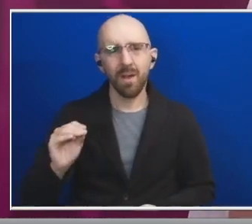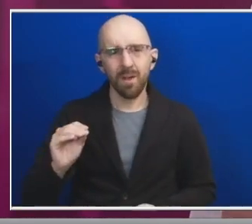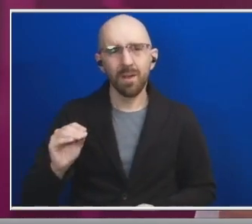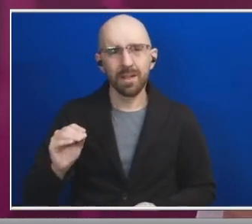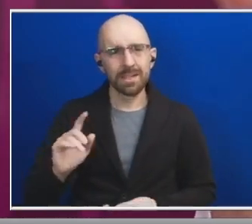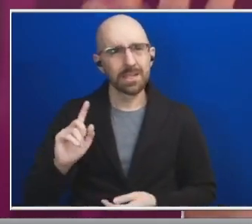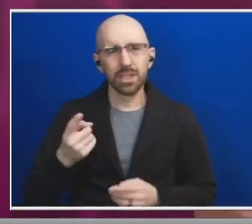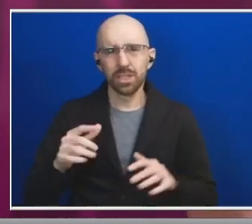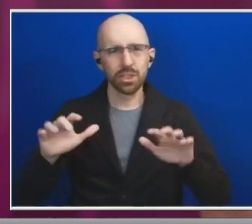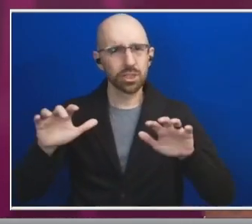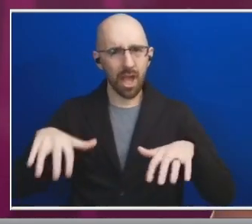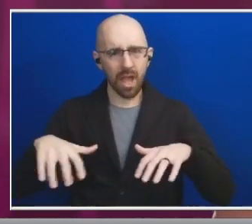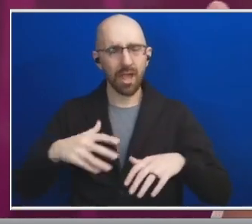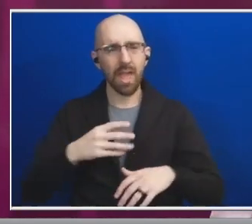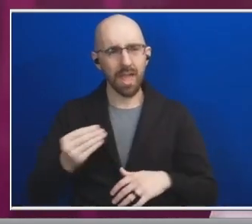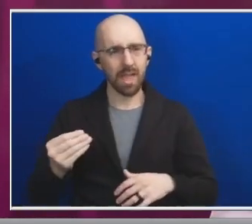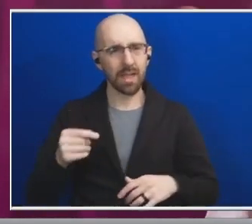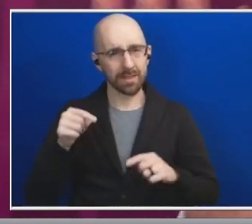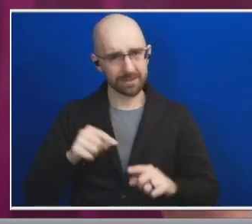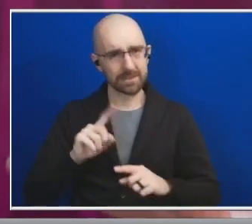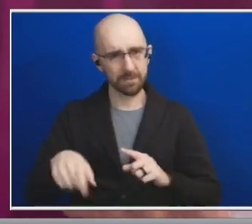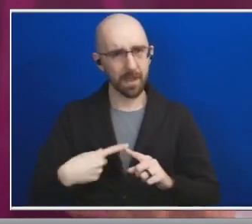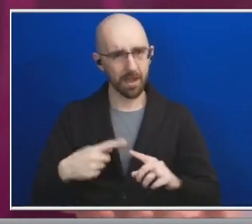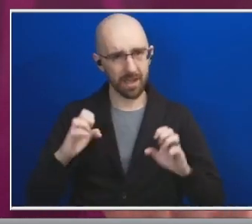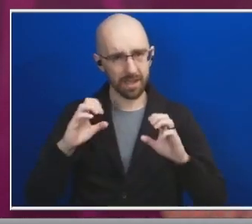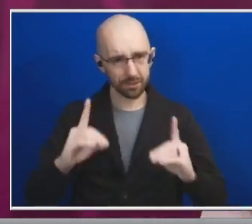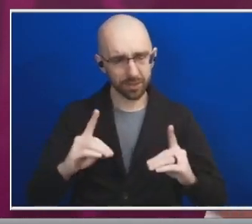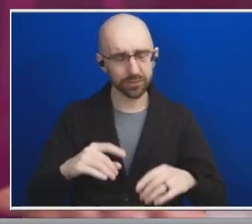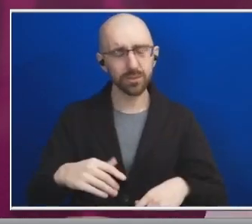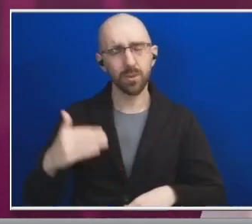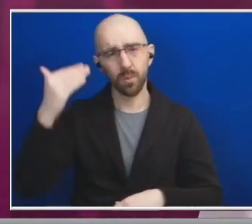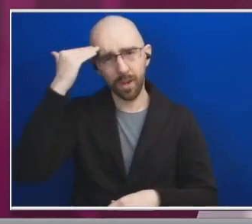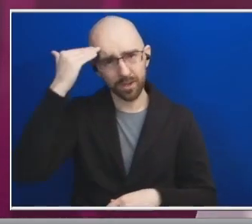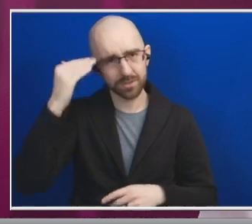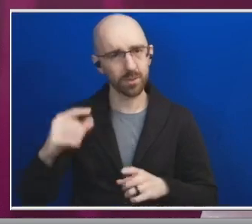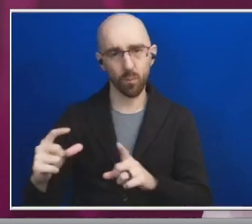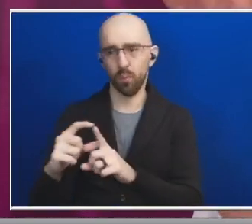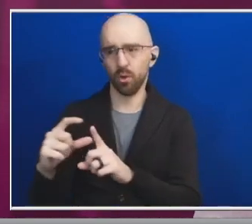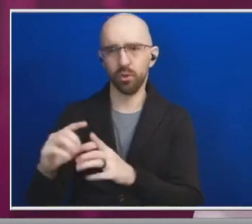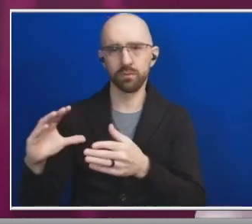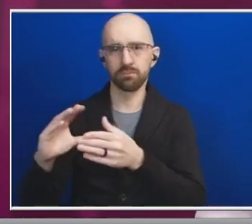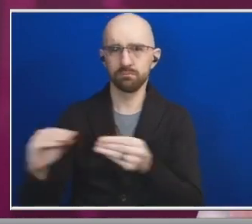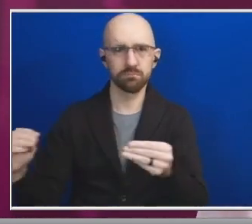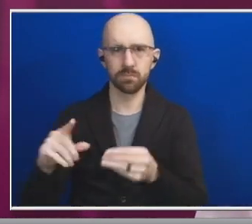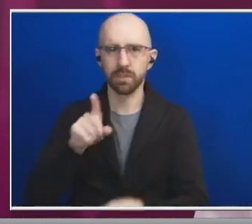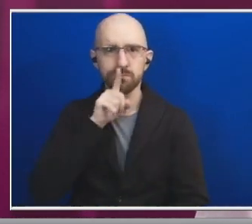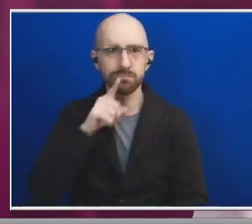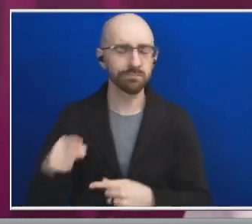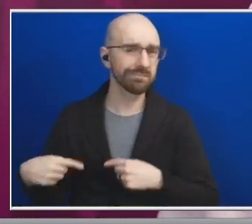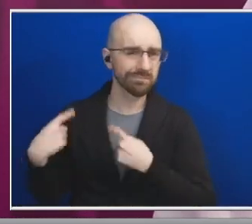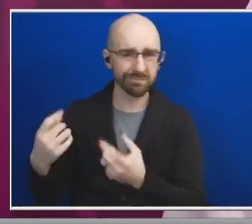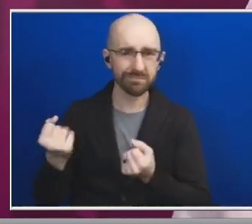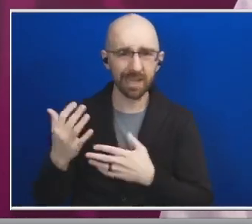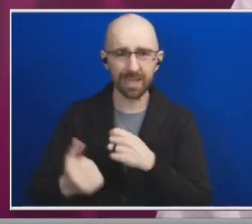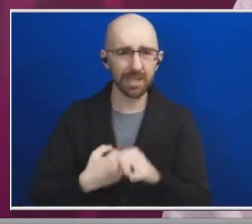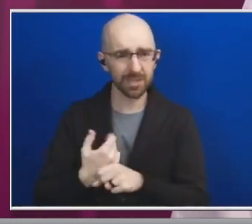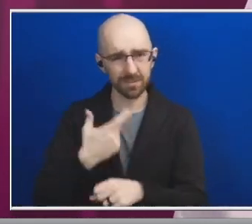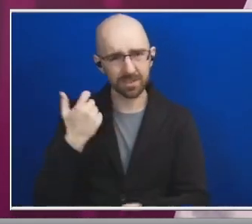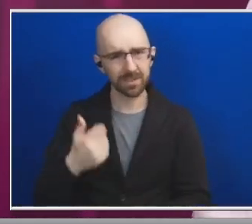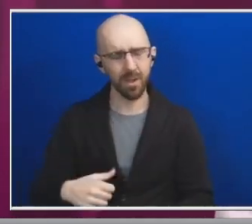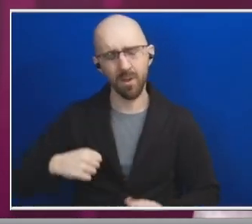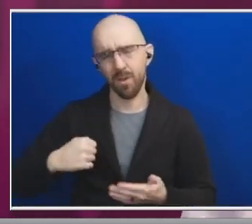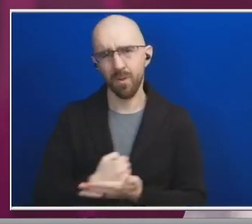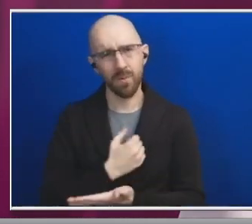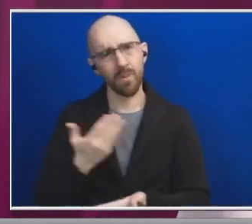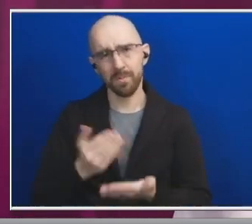this is about education and awareness. I mean, the words weren't ever spoken for years, right? Because we were, man, that was just going to kill you. But I